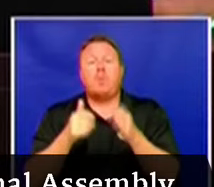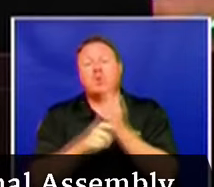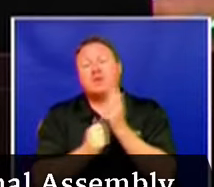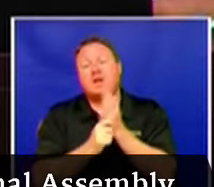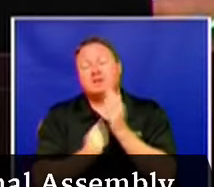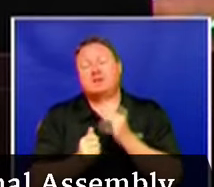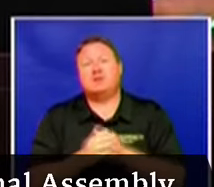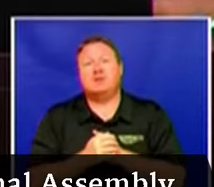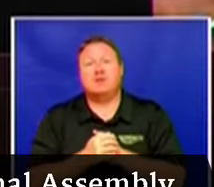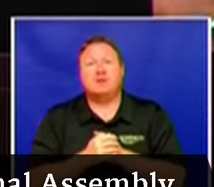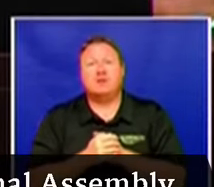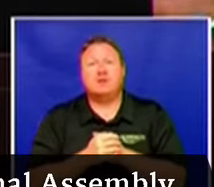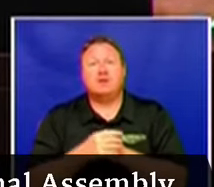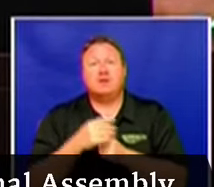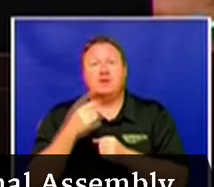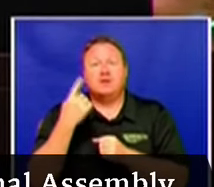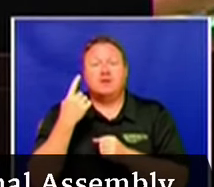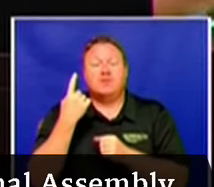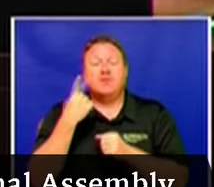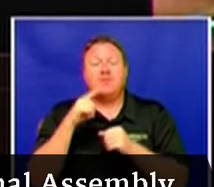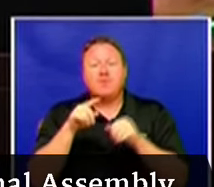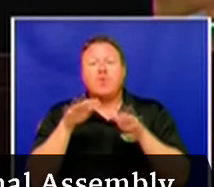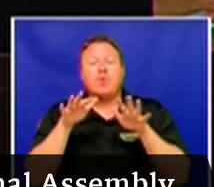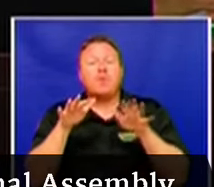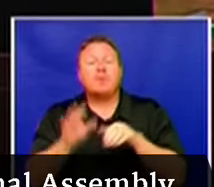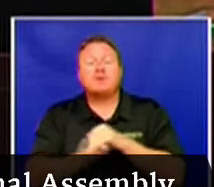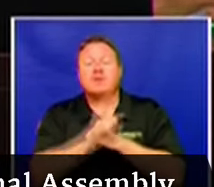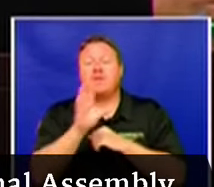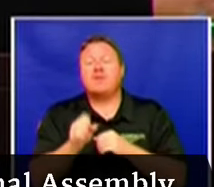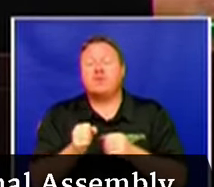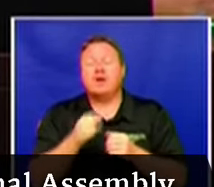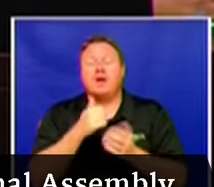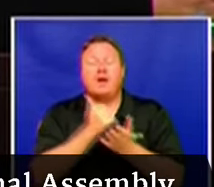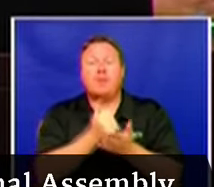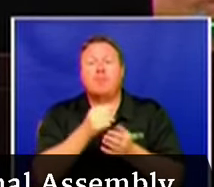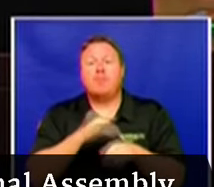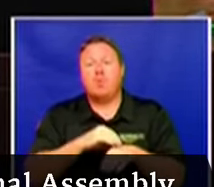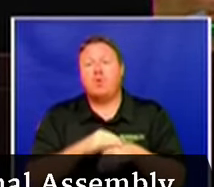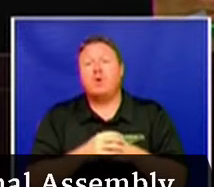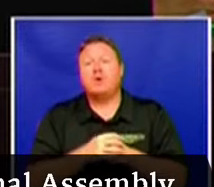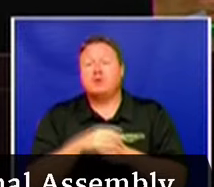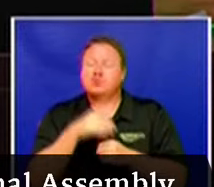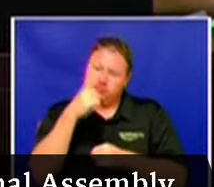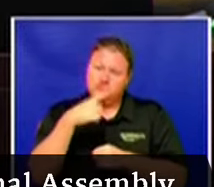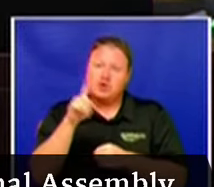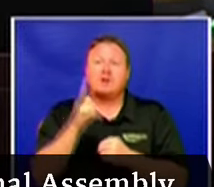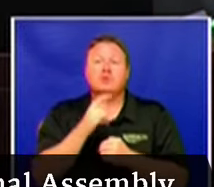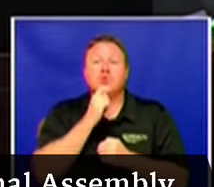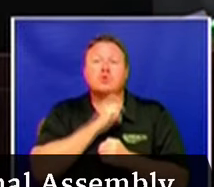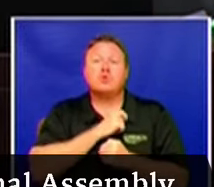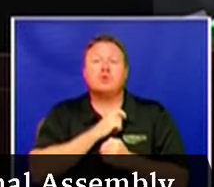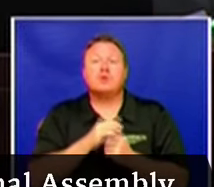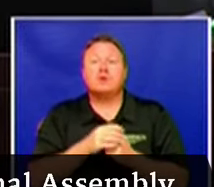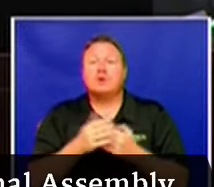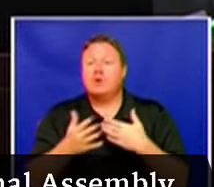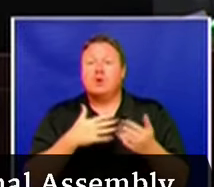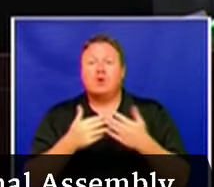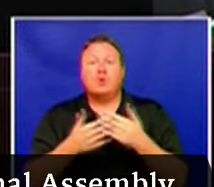on behalf of the nation. So you are right, and whatever